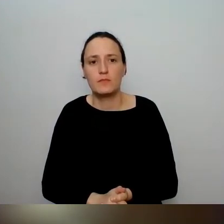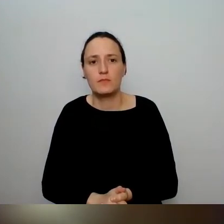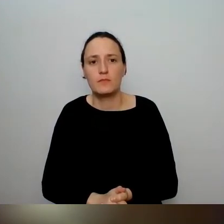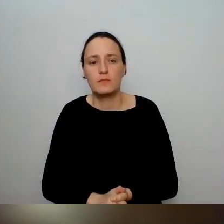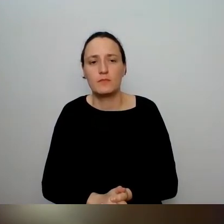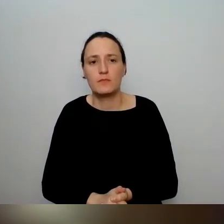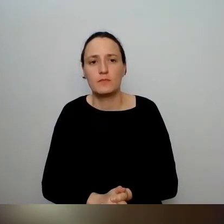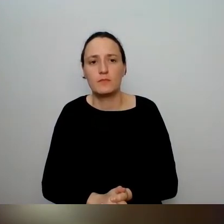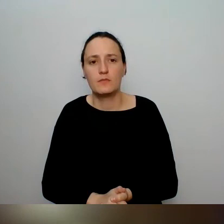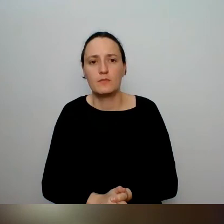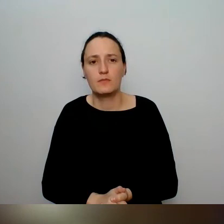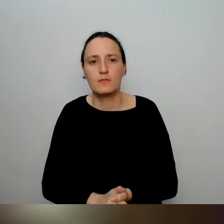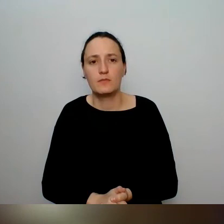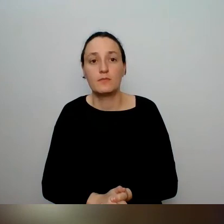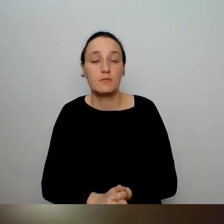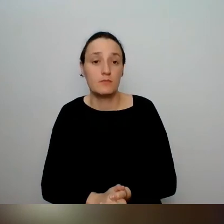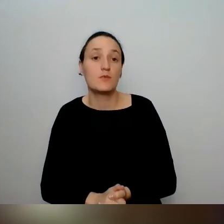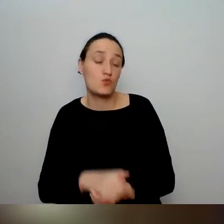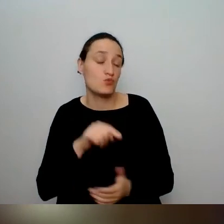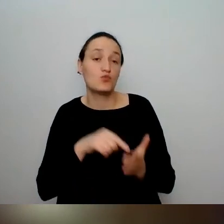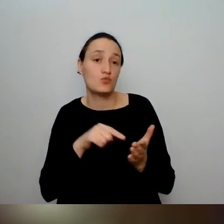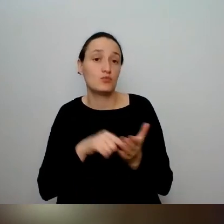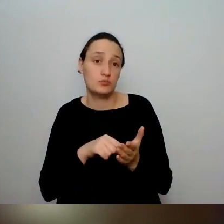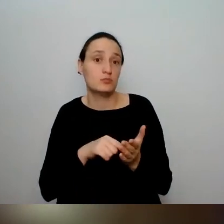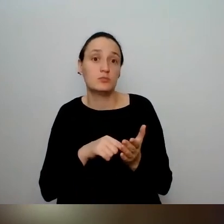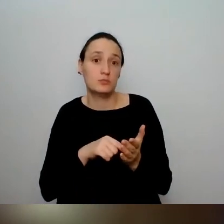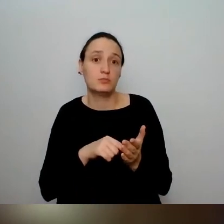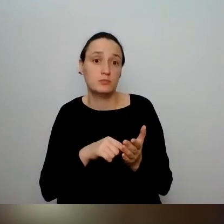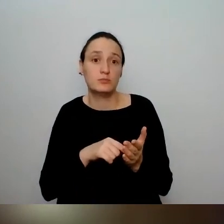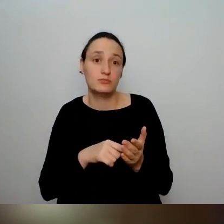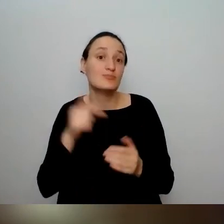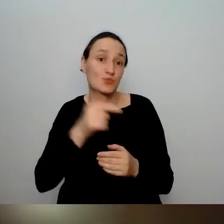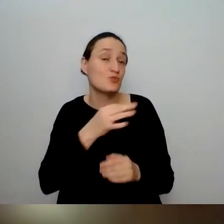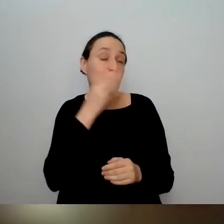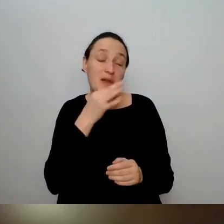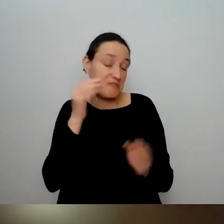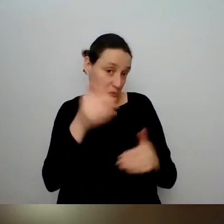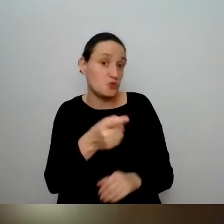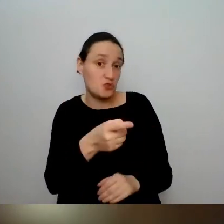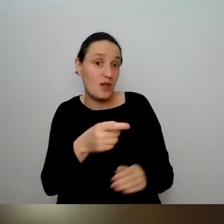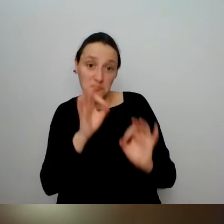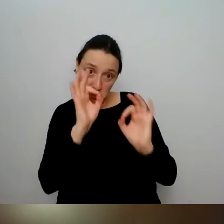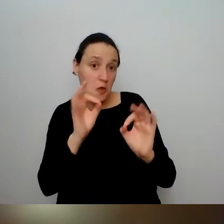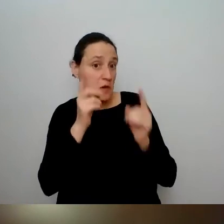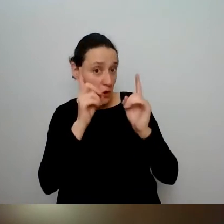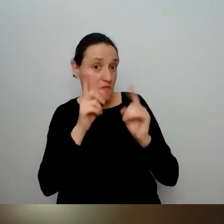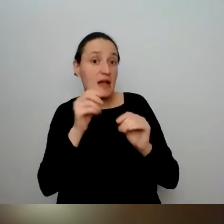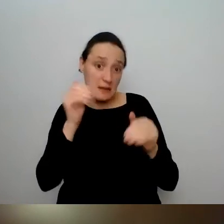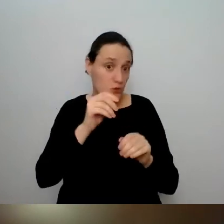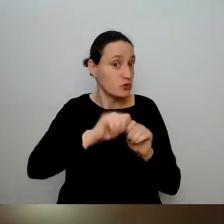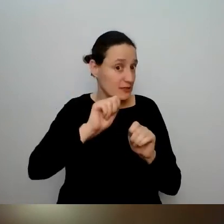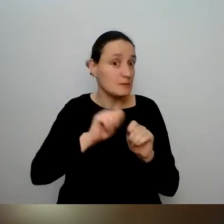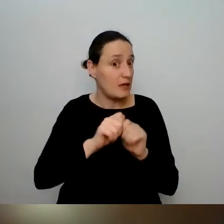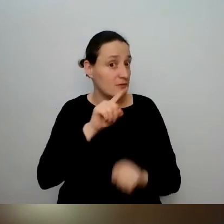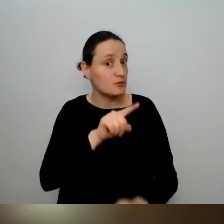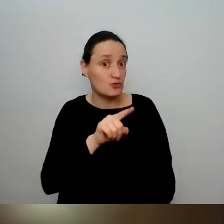them for this, I guess, as well. But of course, I'm not the lawgiver on the Canary Islands, so I cannot really tell. And